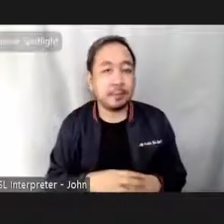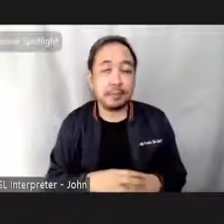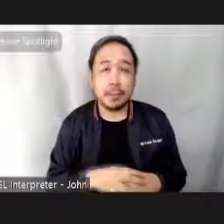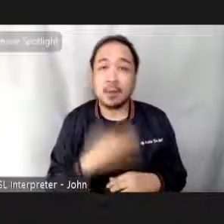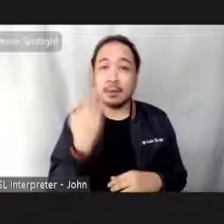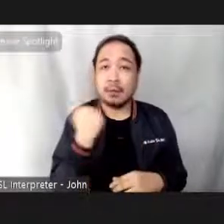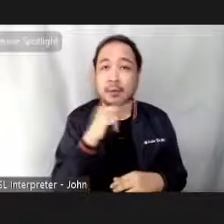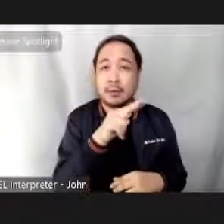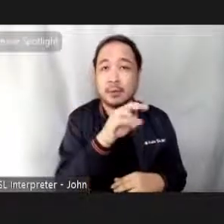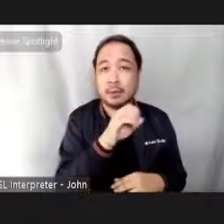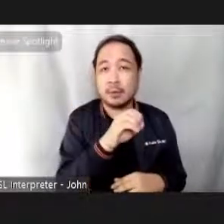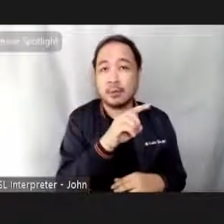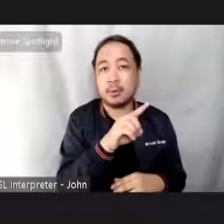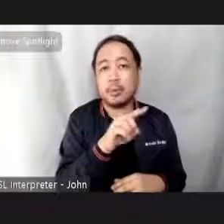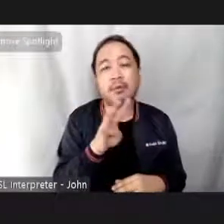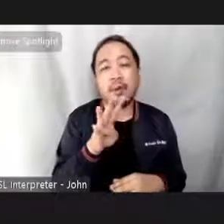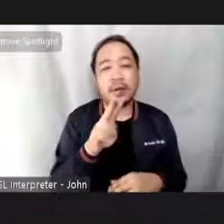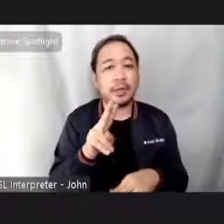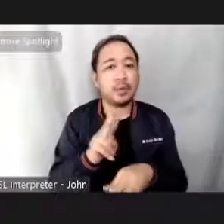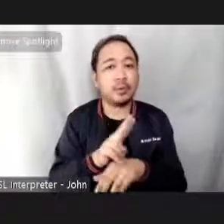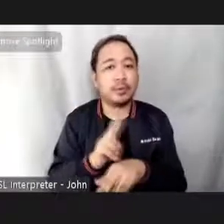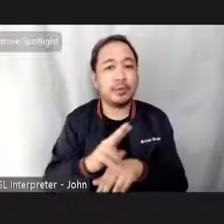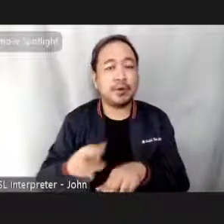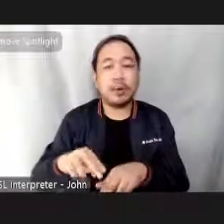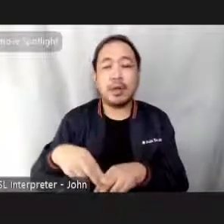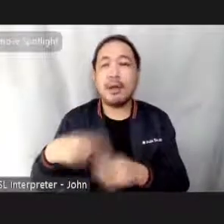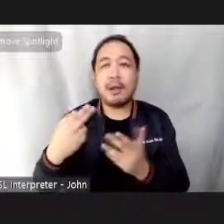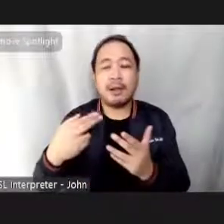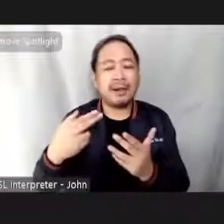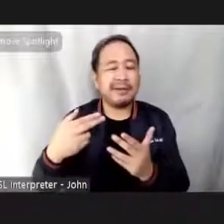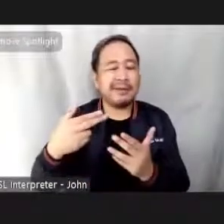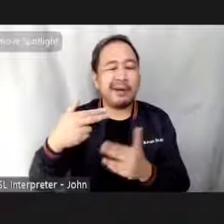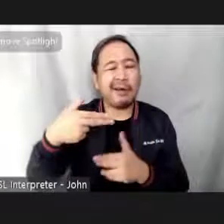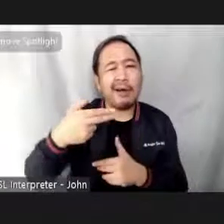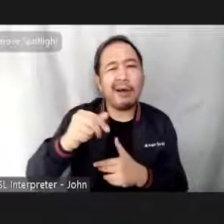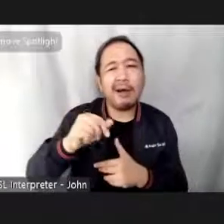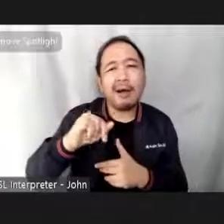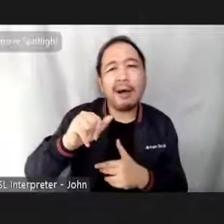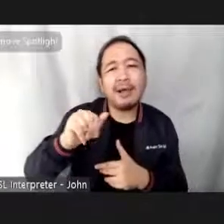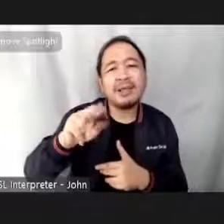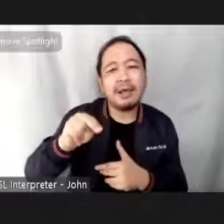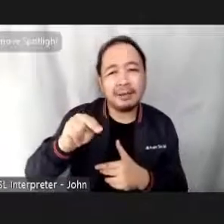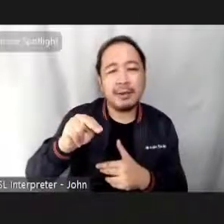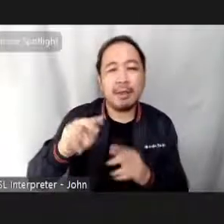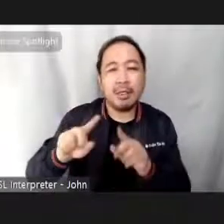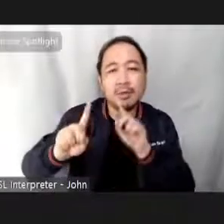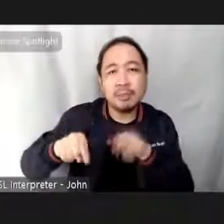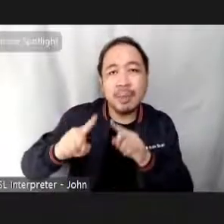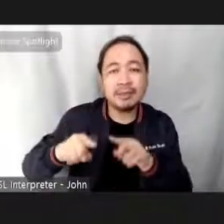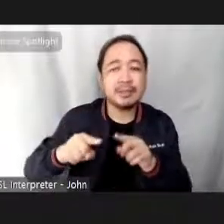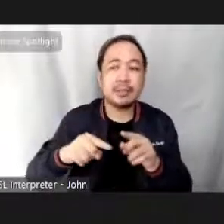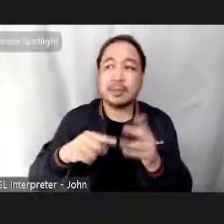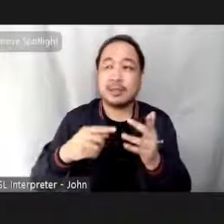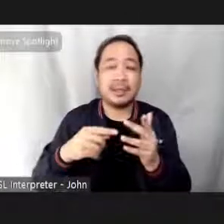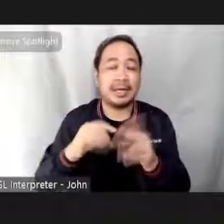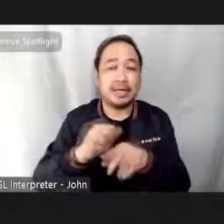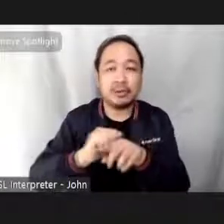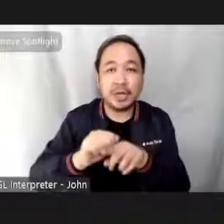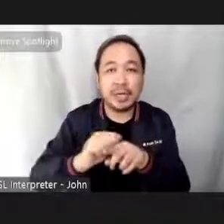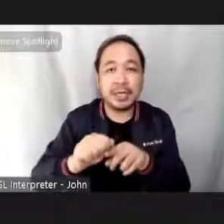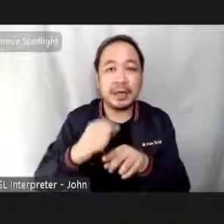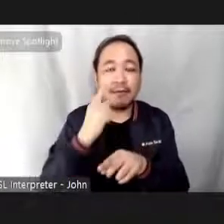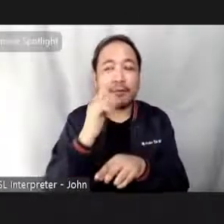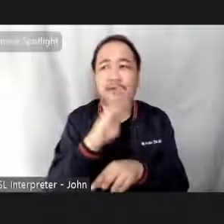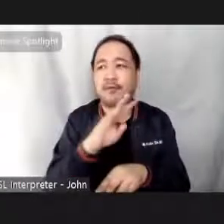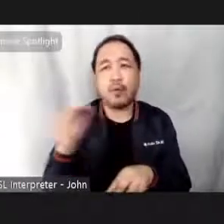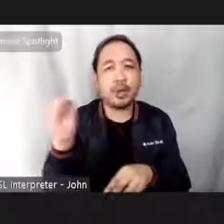2014 as part of High-on Response by providing equipment, program, and training to 40 municipalities affected